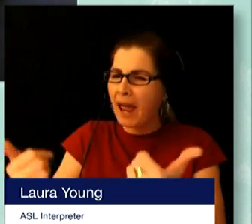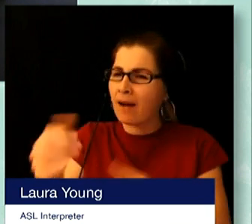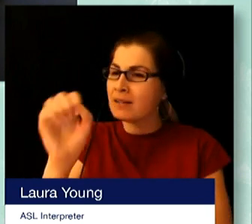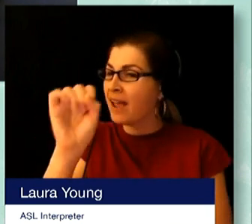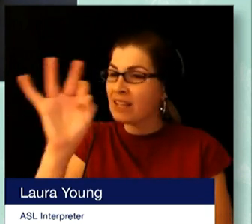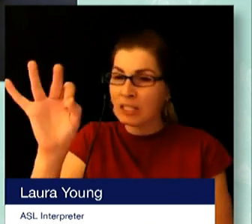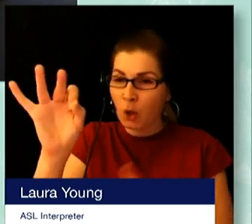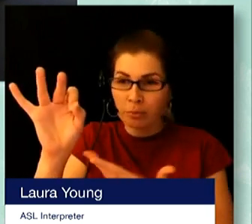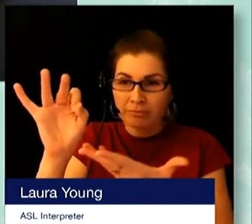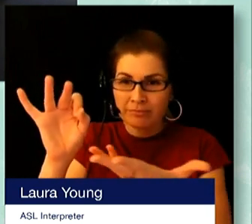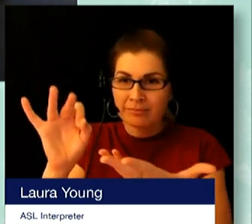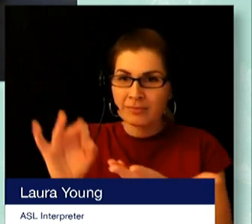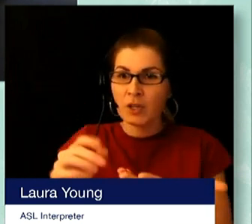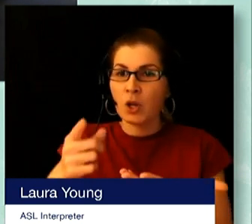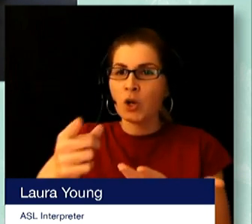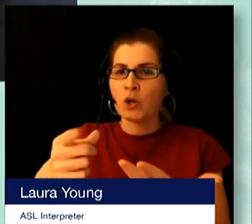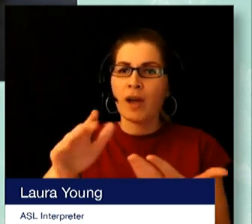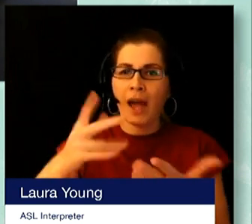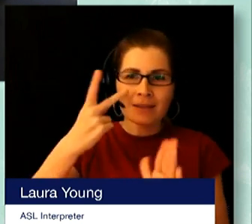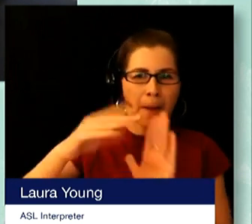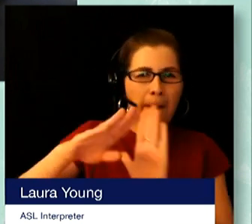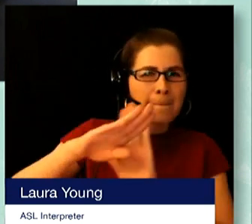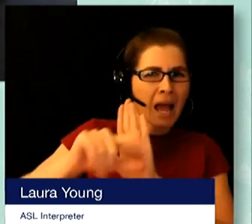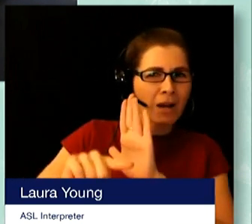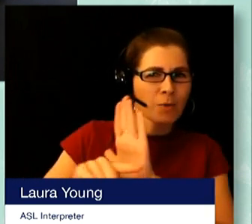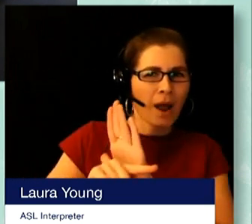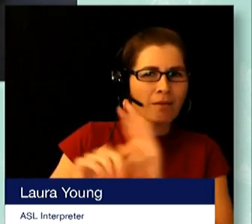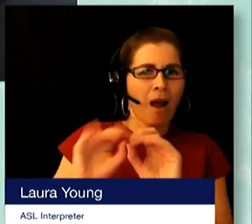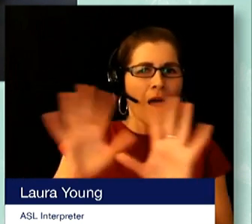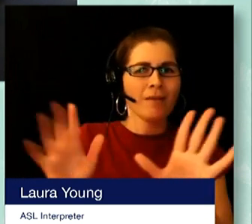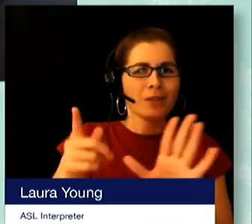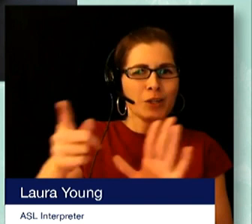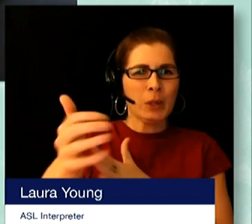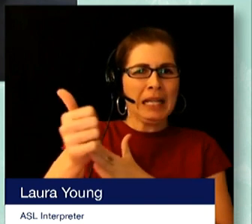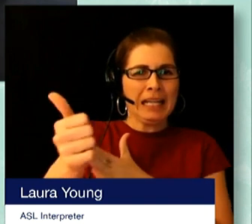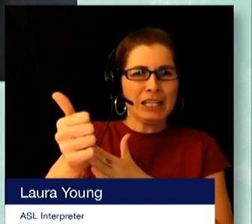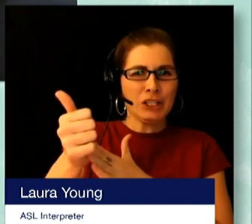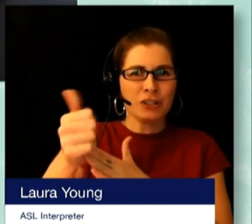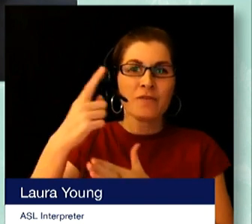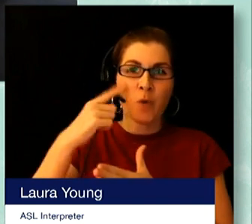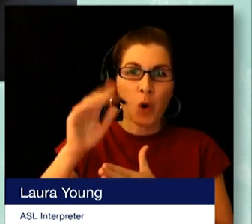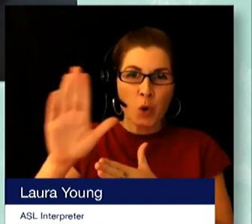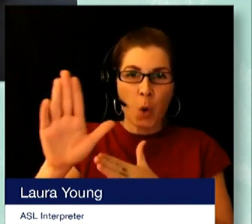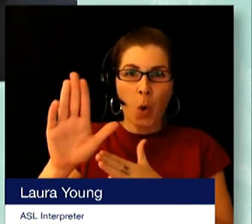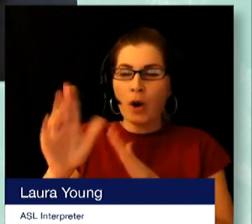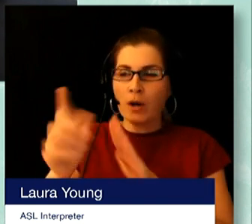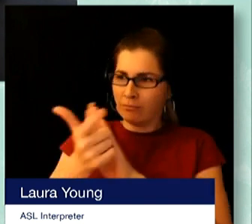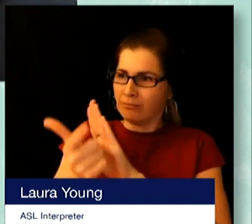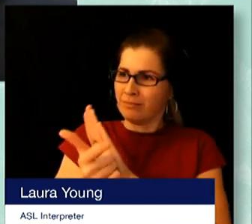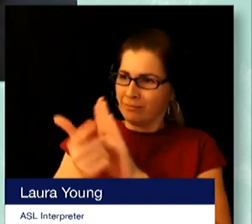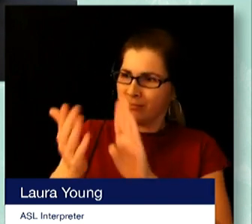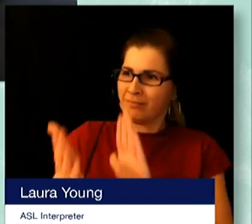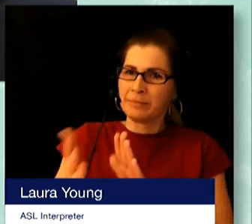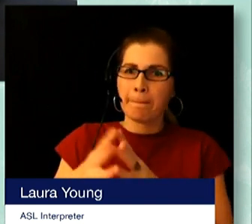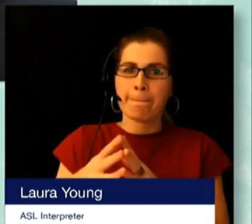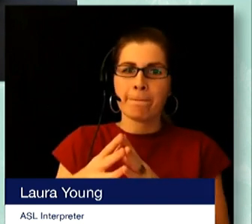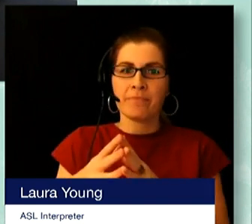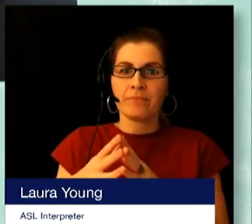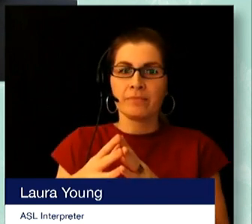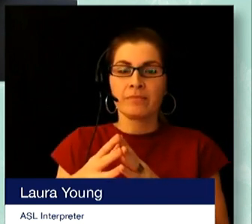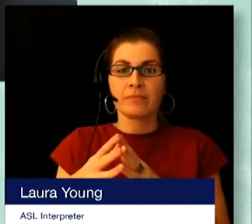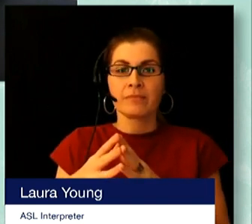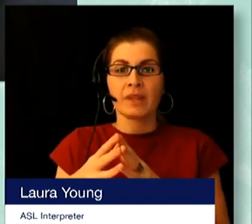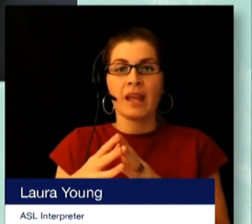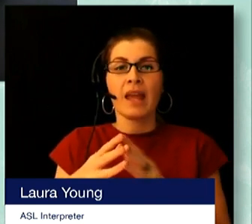Francisco. I mean, your background obviously informs your leadership and your vision as a prosecutor. And we're in the midst too now of